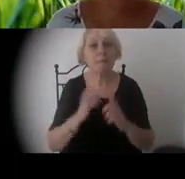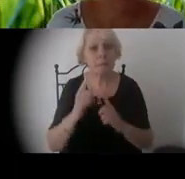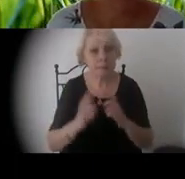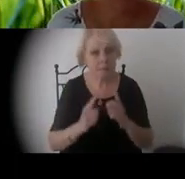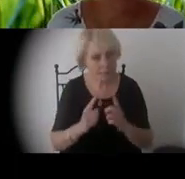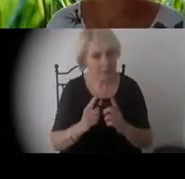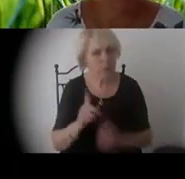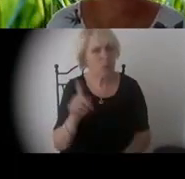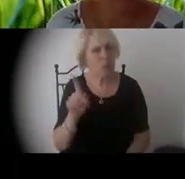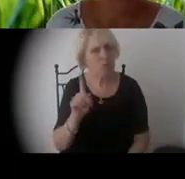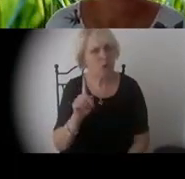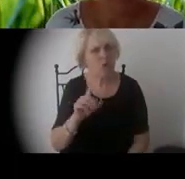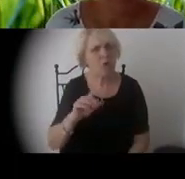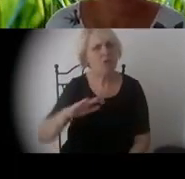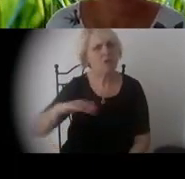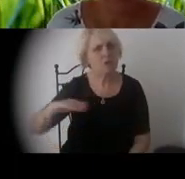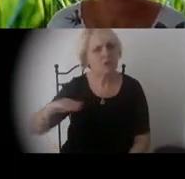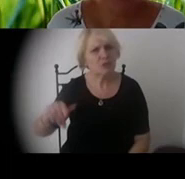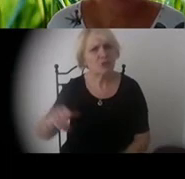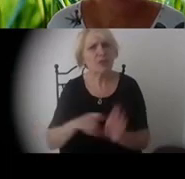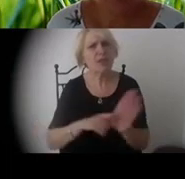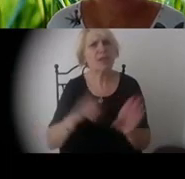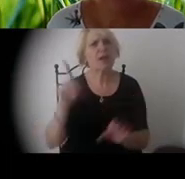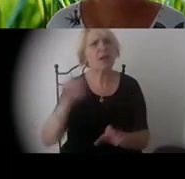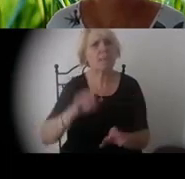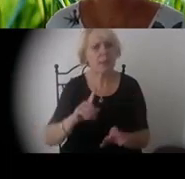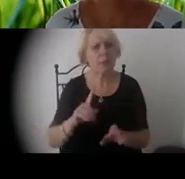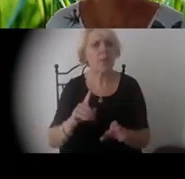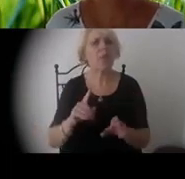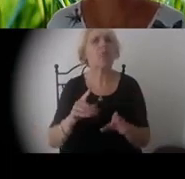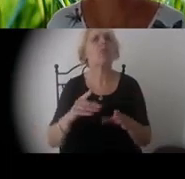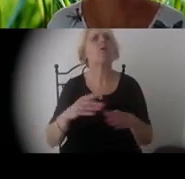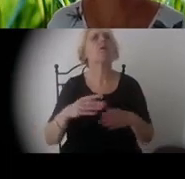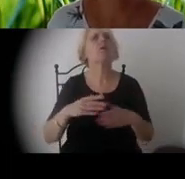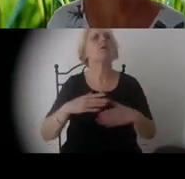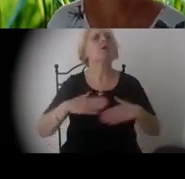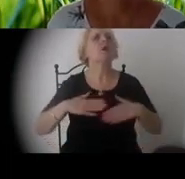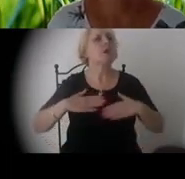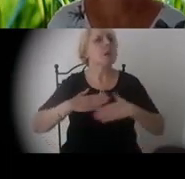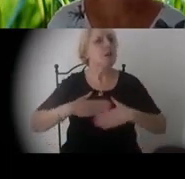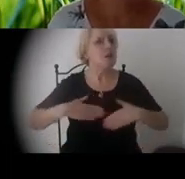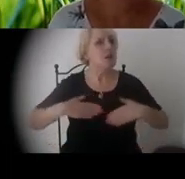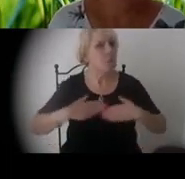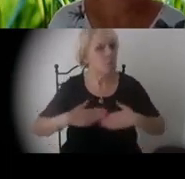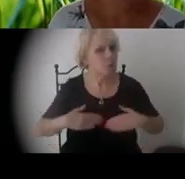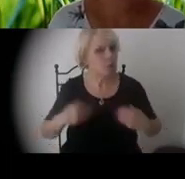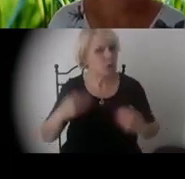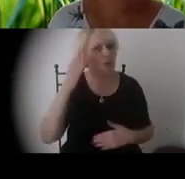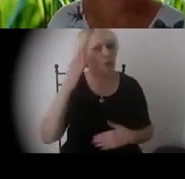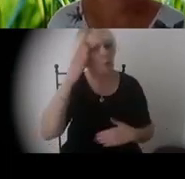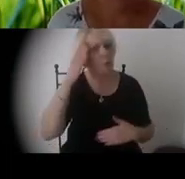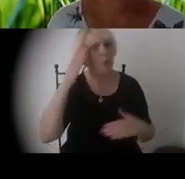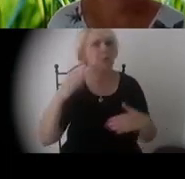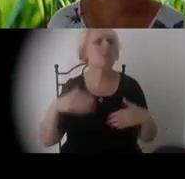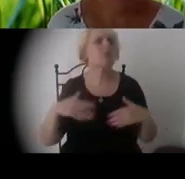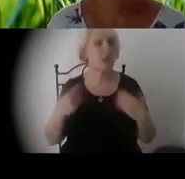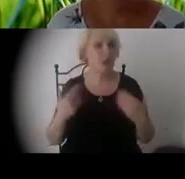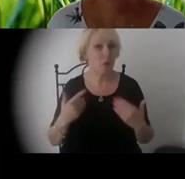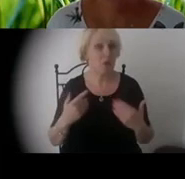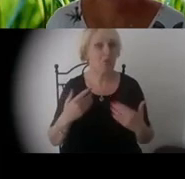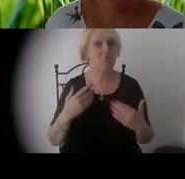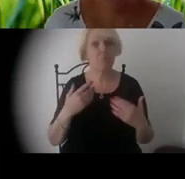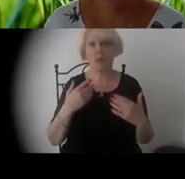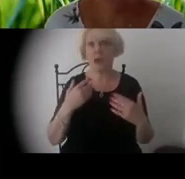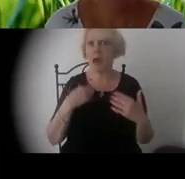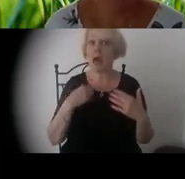and young people's social and emotional well-being and mental health. I will go through some housekeeping issues